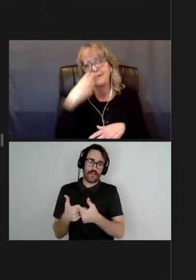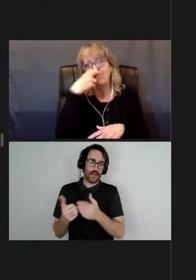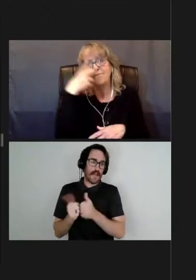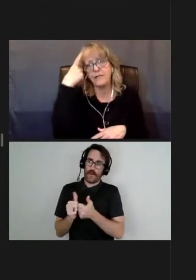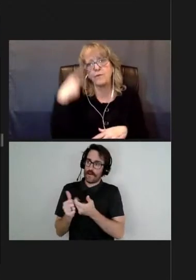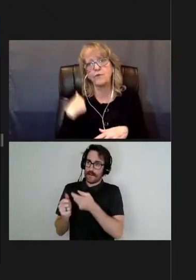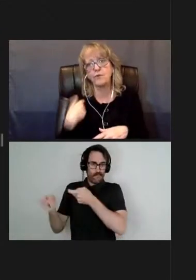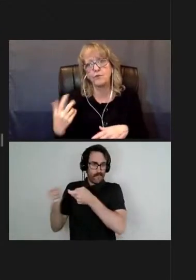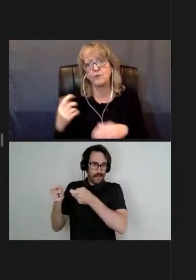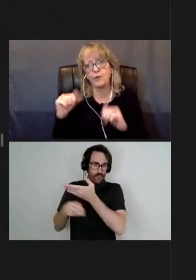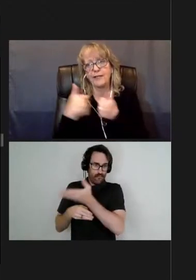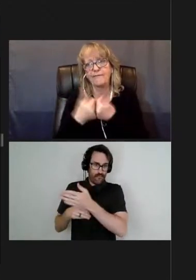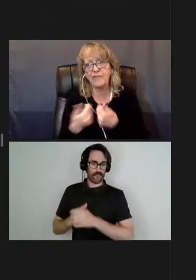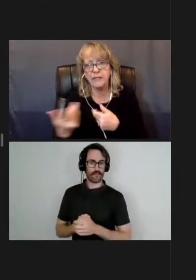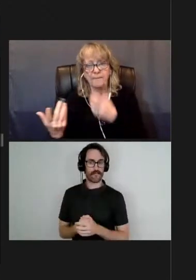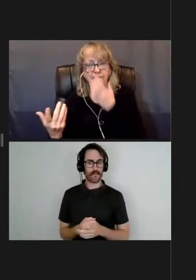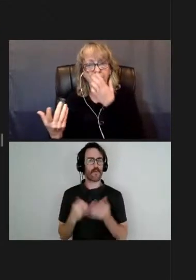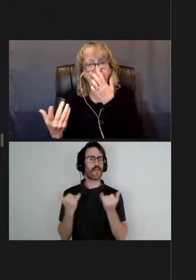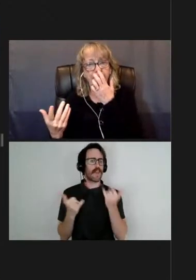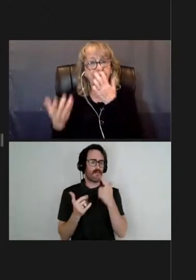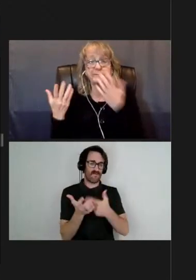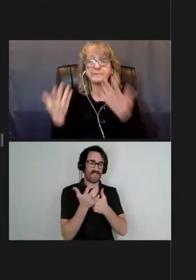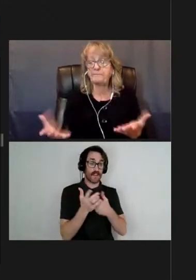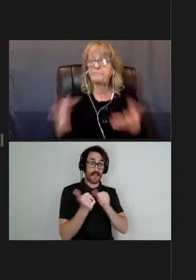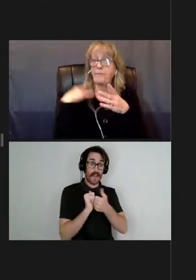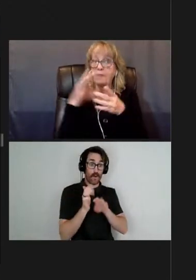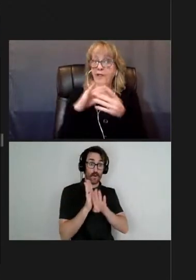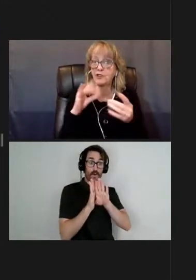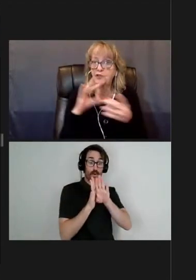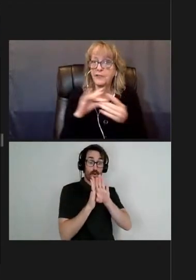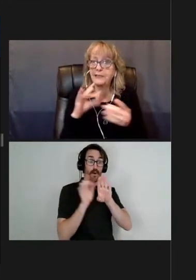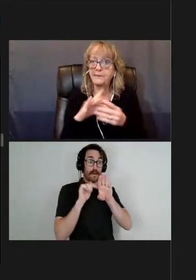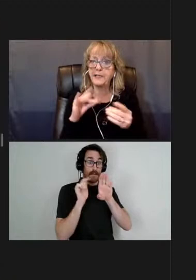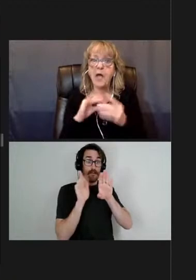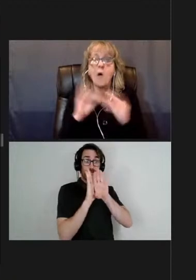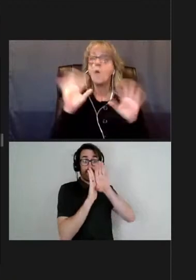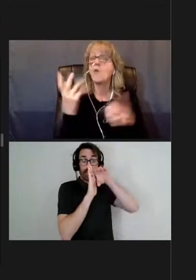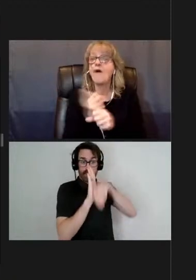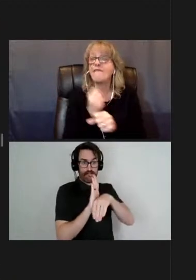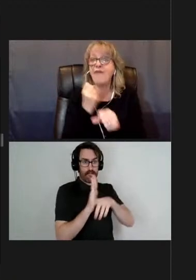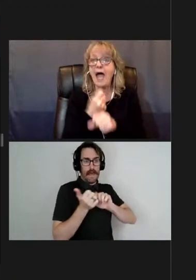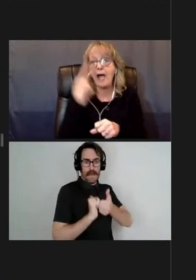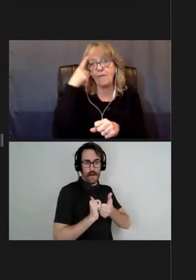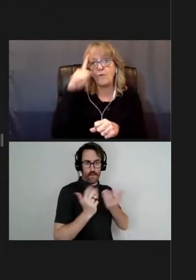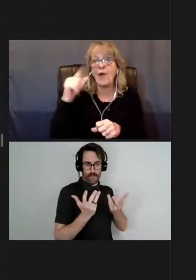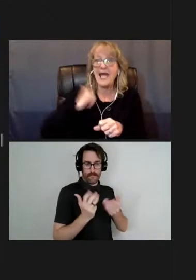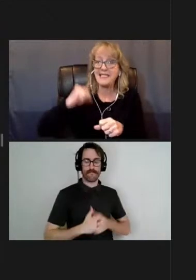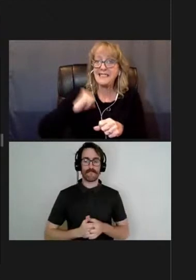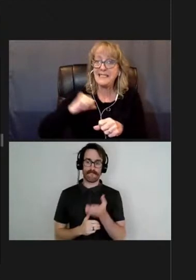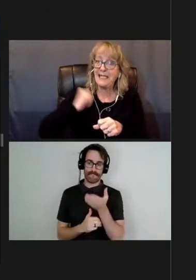what we all need to do in order to suppress this wave. If I can have the next slide, please.